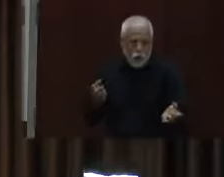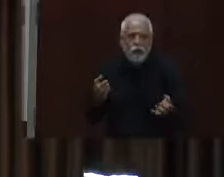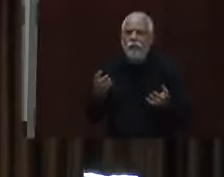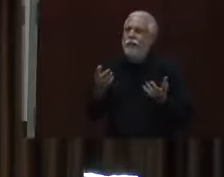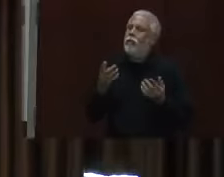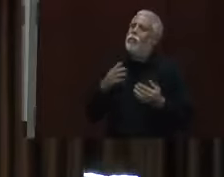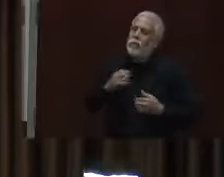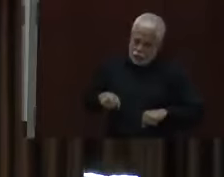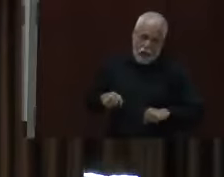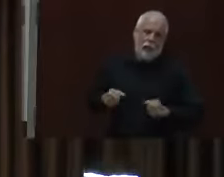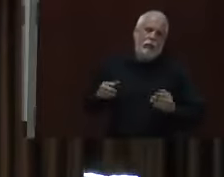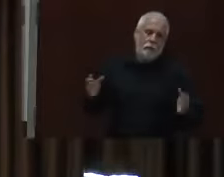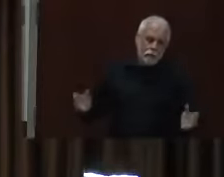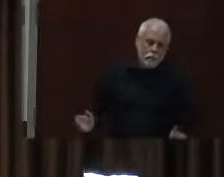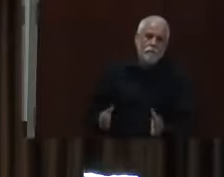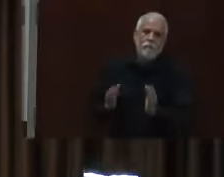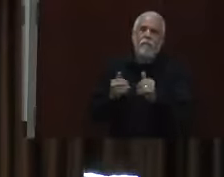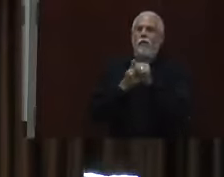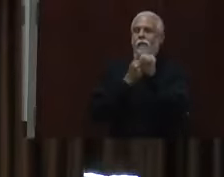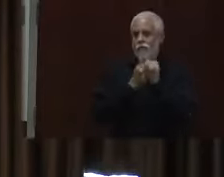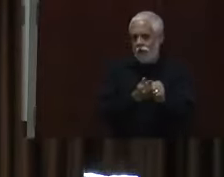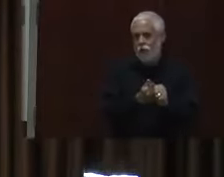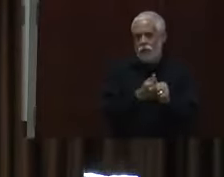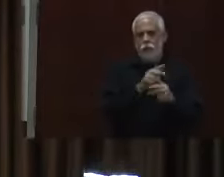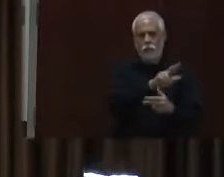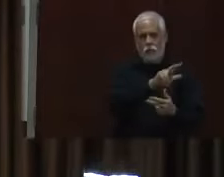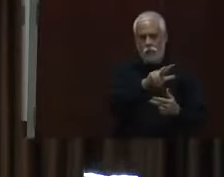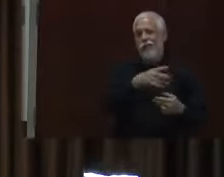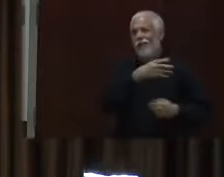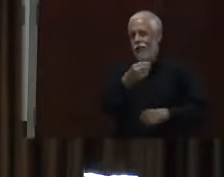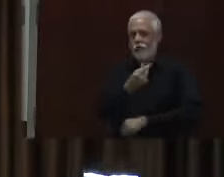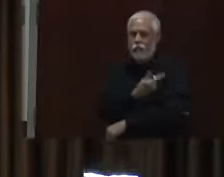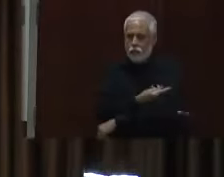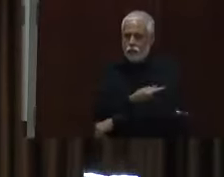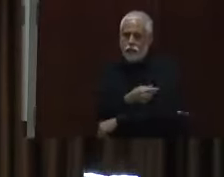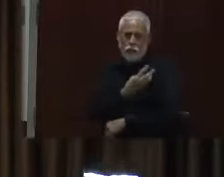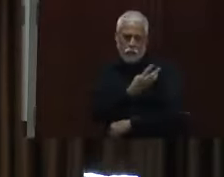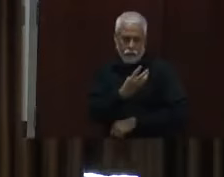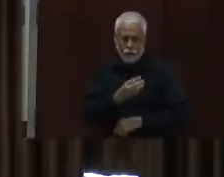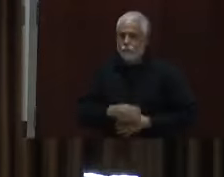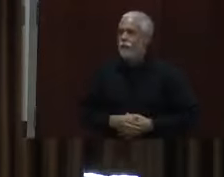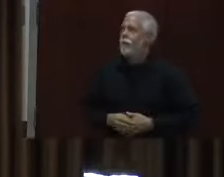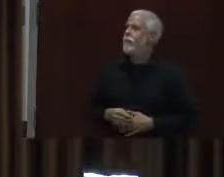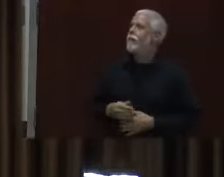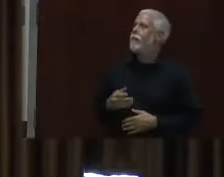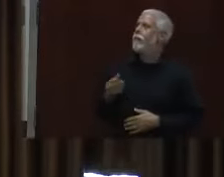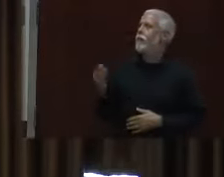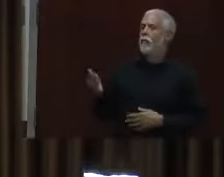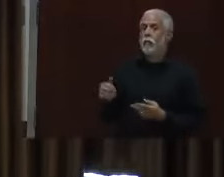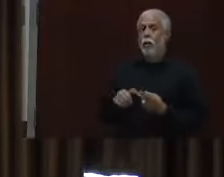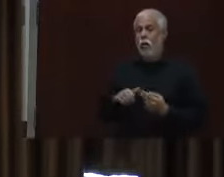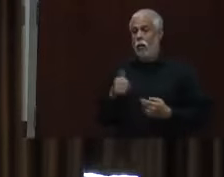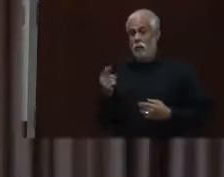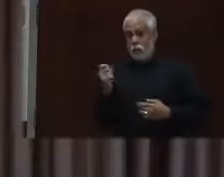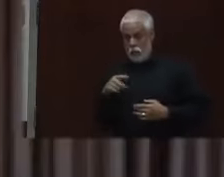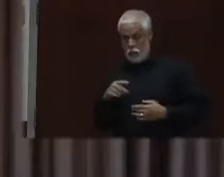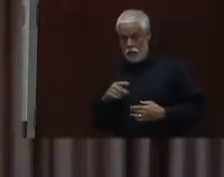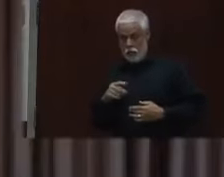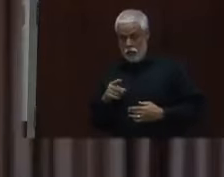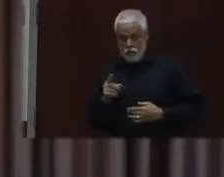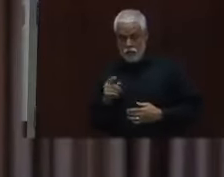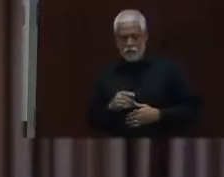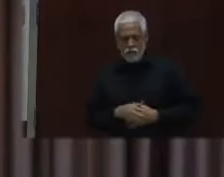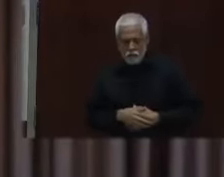one thing that we can do in addition to following our 3 Ws. Okay. The other questions that I wanted to